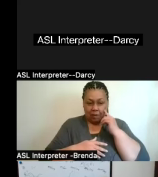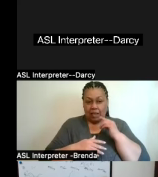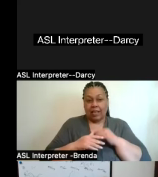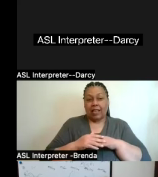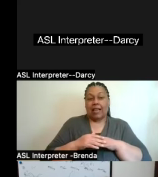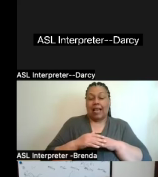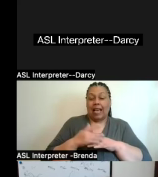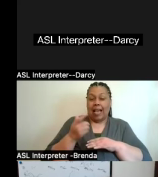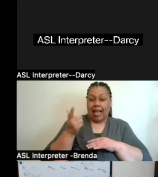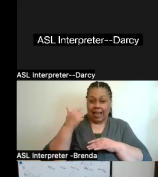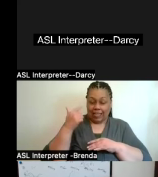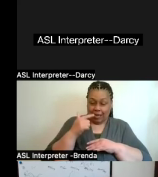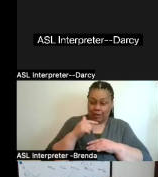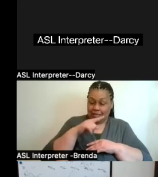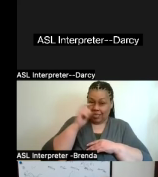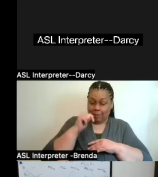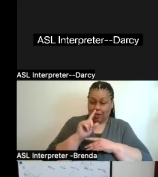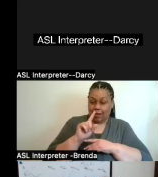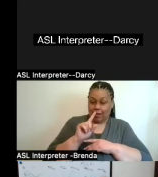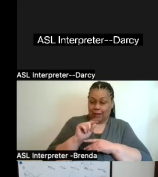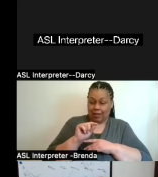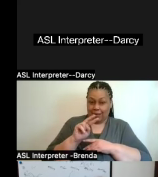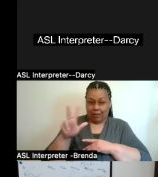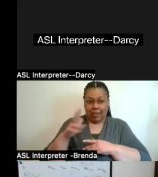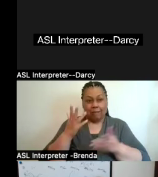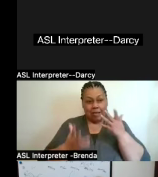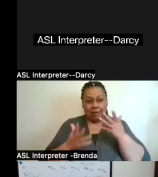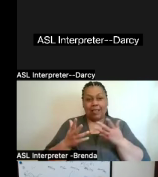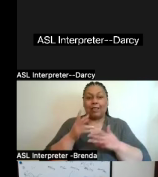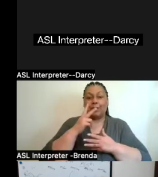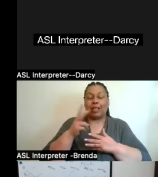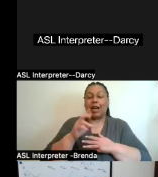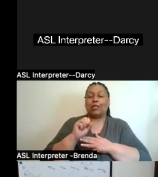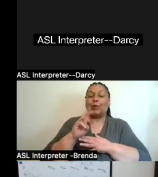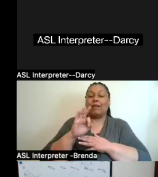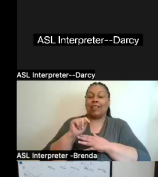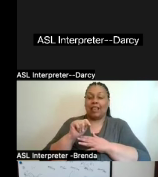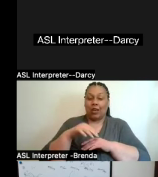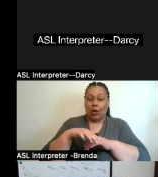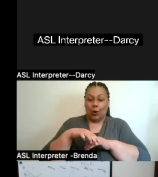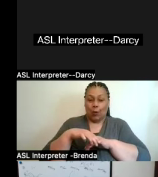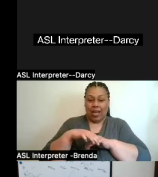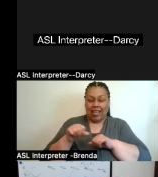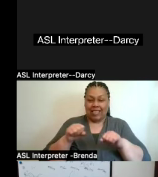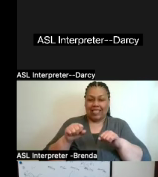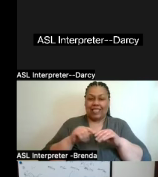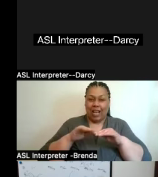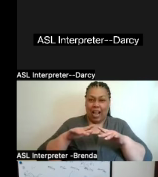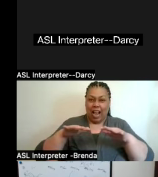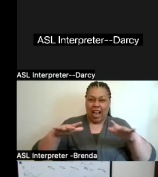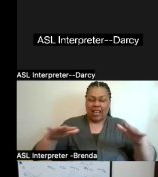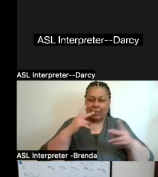So last summer 2023, you may have seen swift quakes going viral. They were kind of all over the internet and social